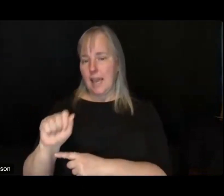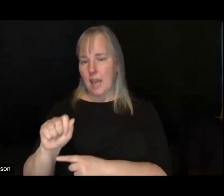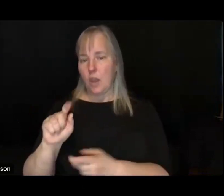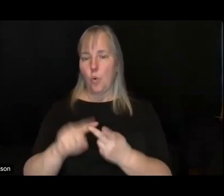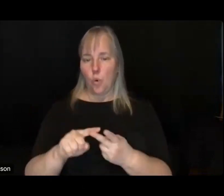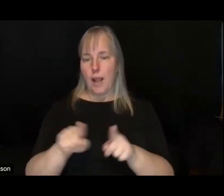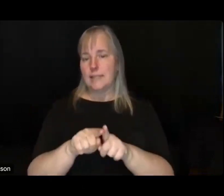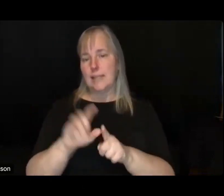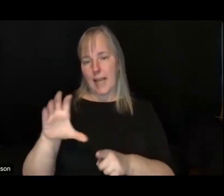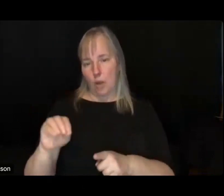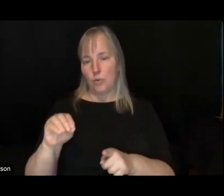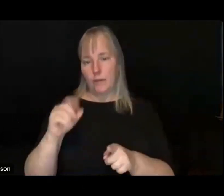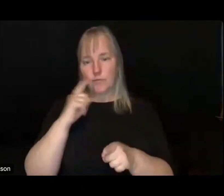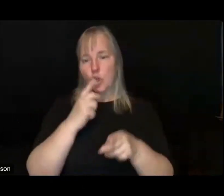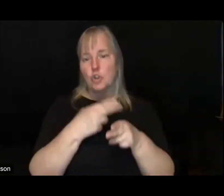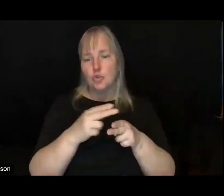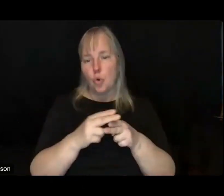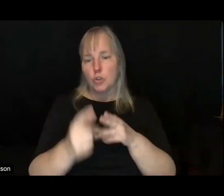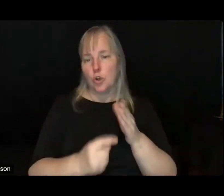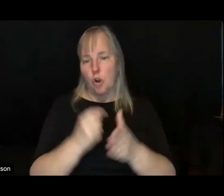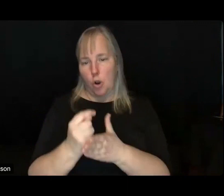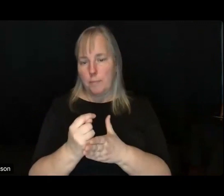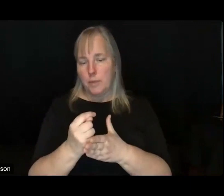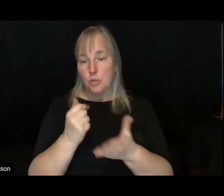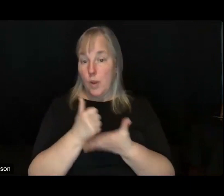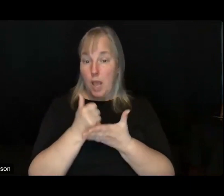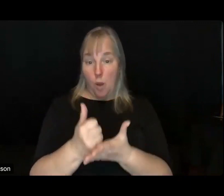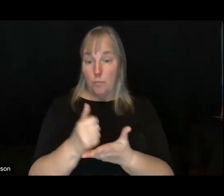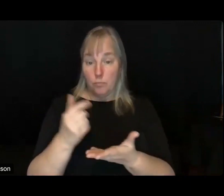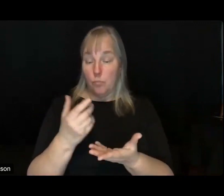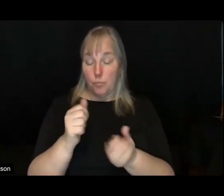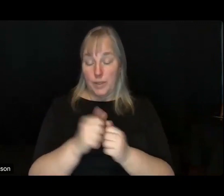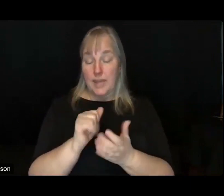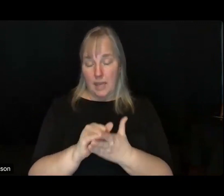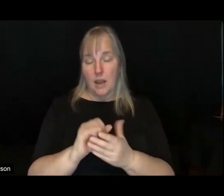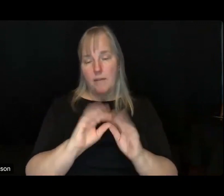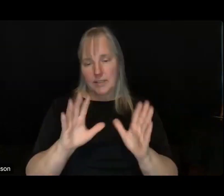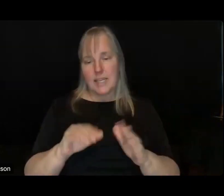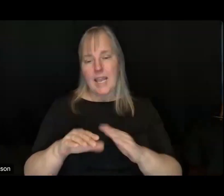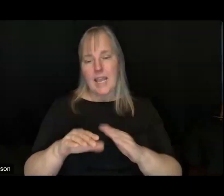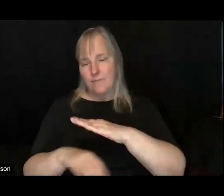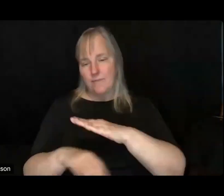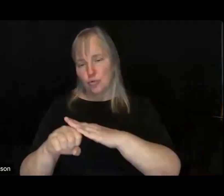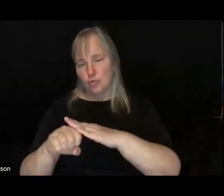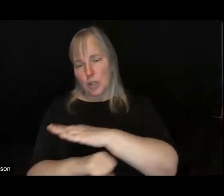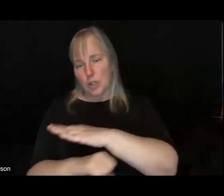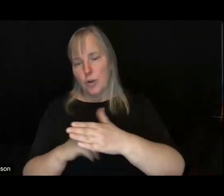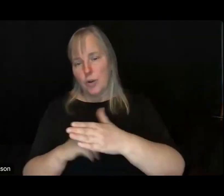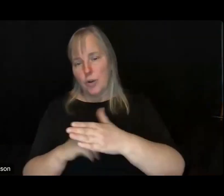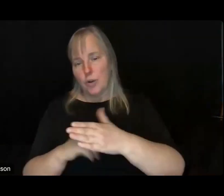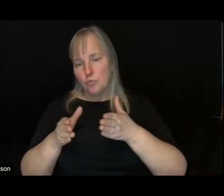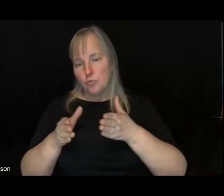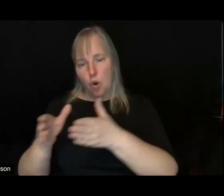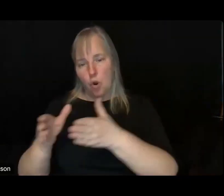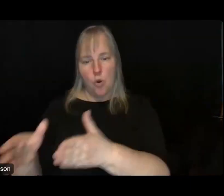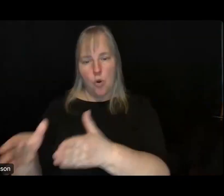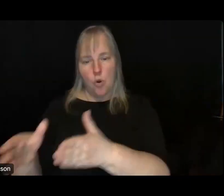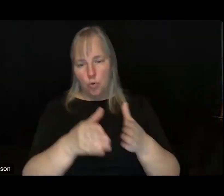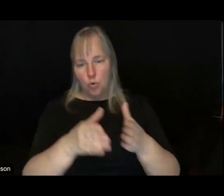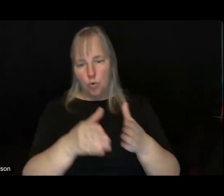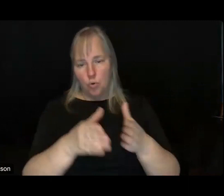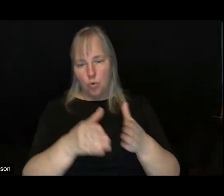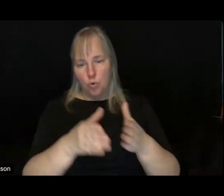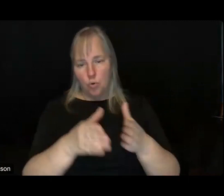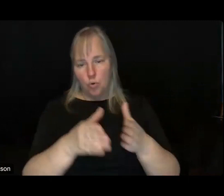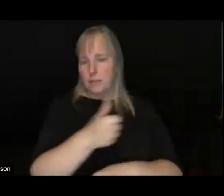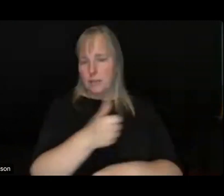with this? So, right. So obviously infrastructure and roads and transportation is going to take a while. So anything like how do you